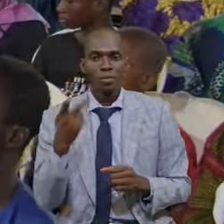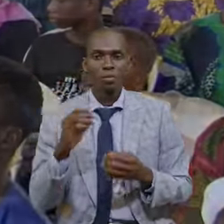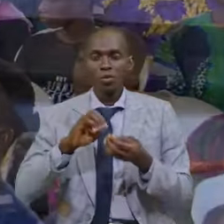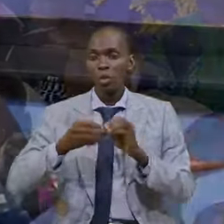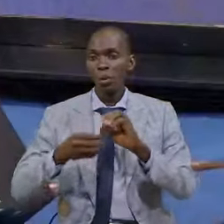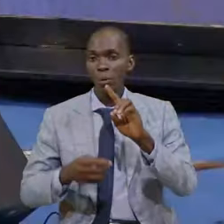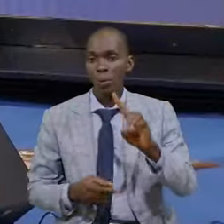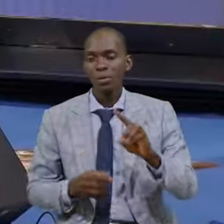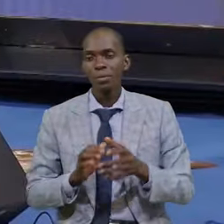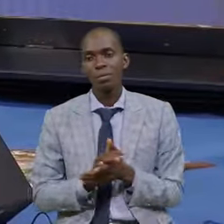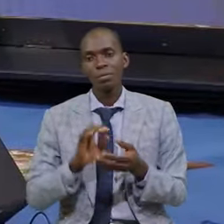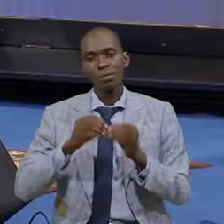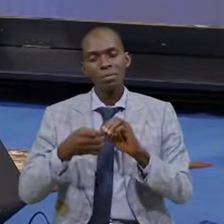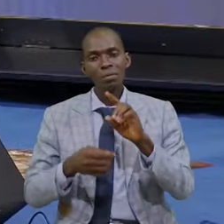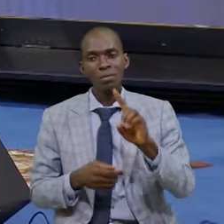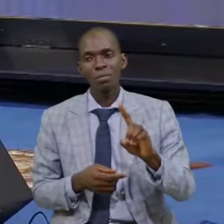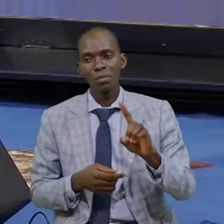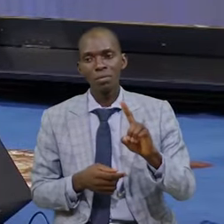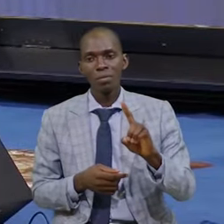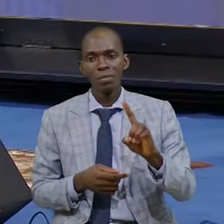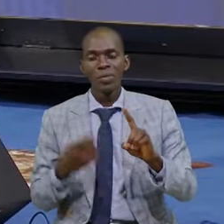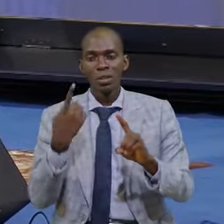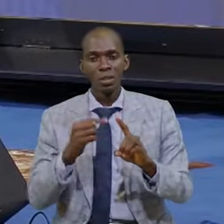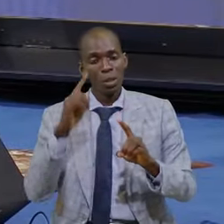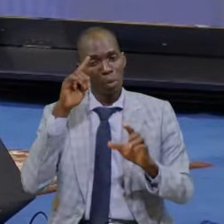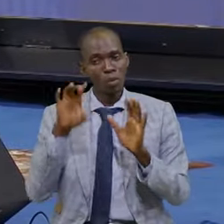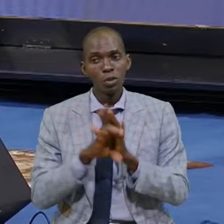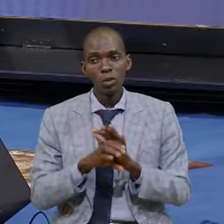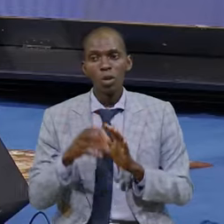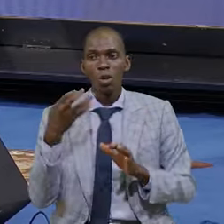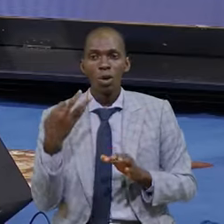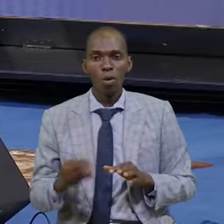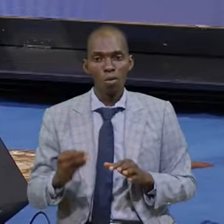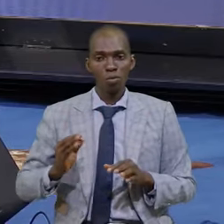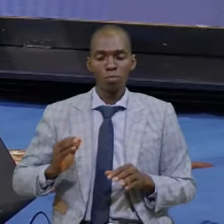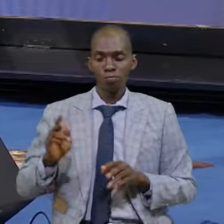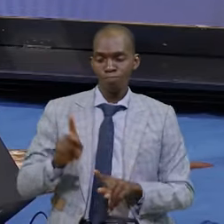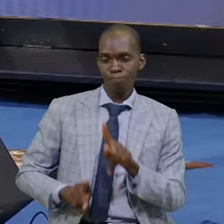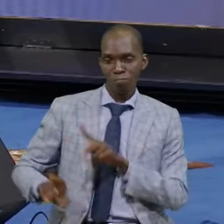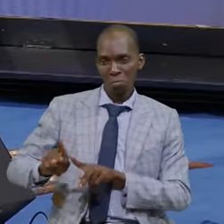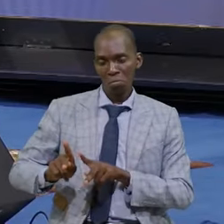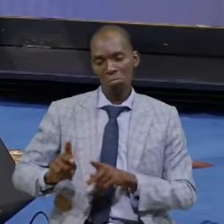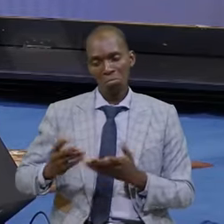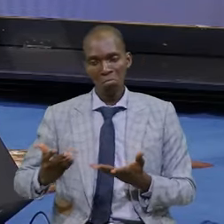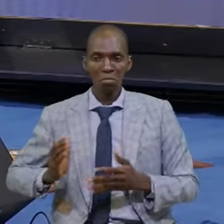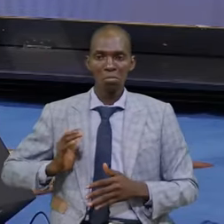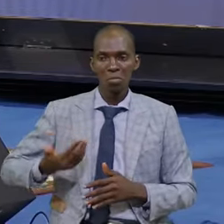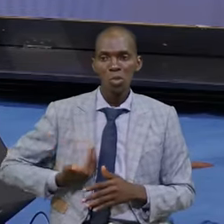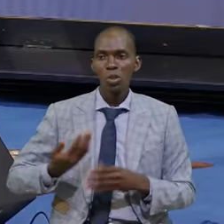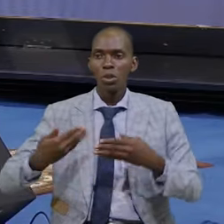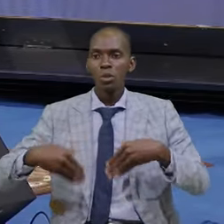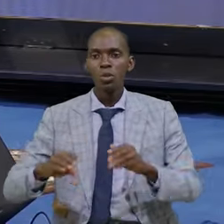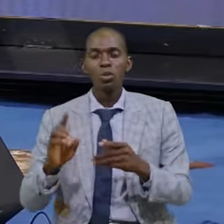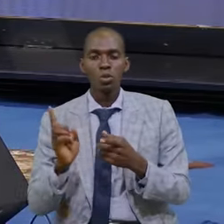one. Number one, the picture of souls sold to slavery. If you've heard the